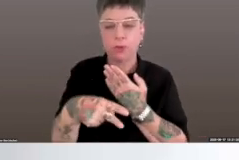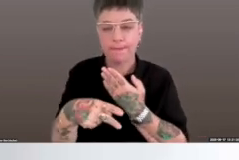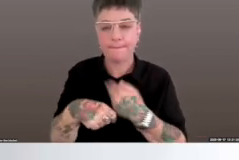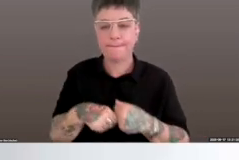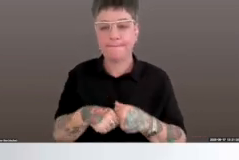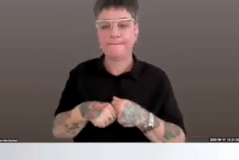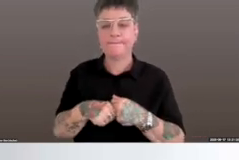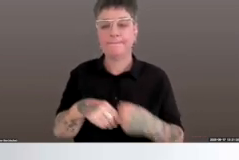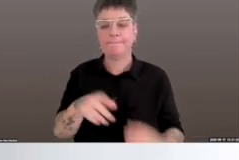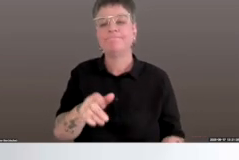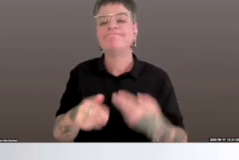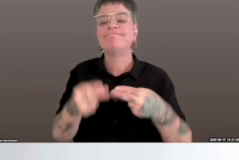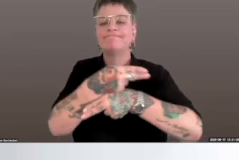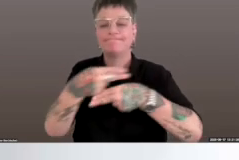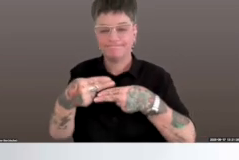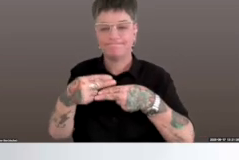Next slide, please.